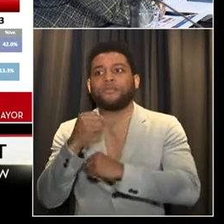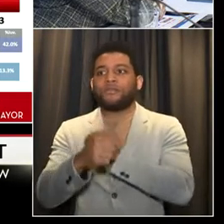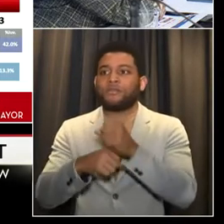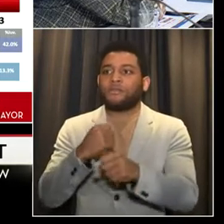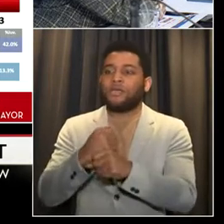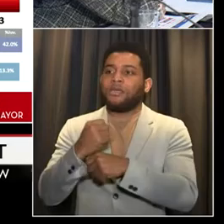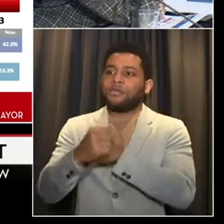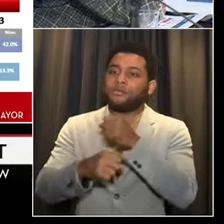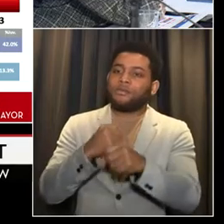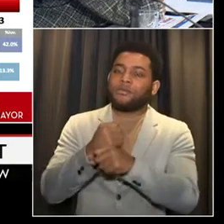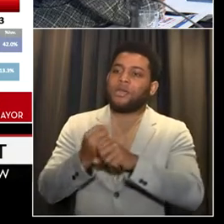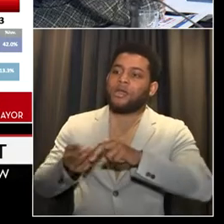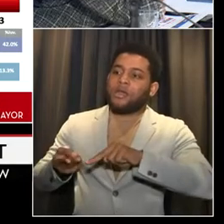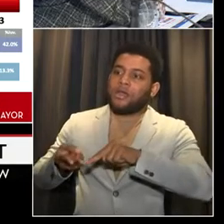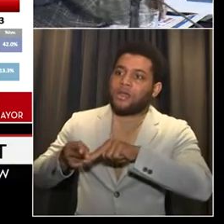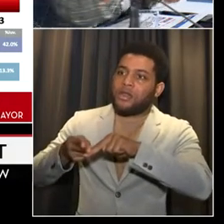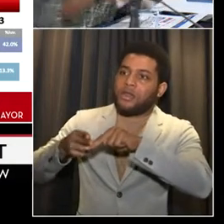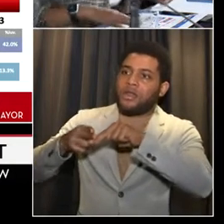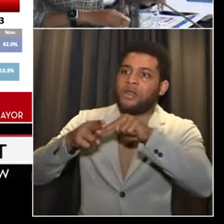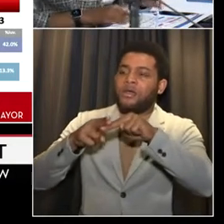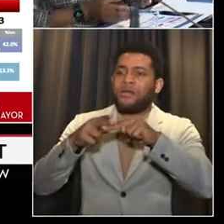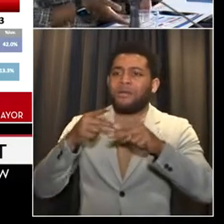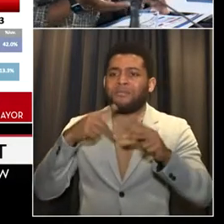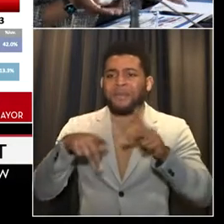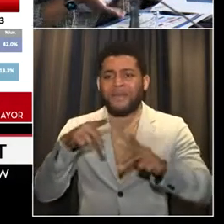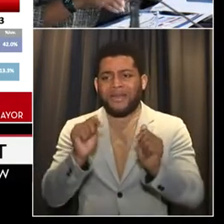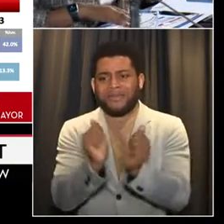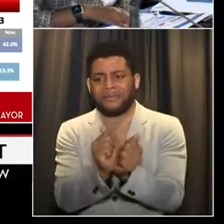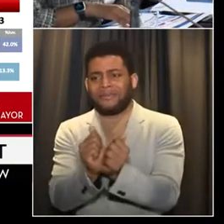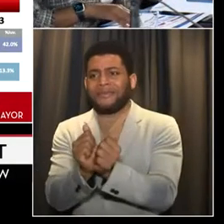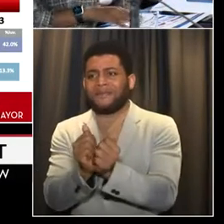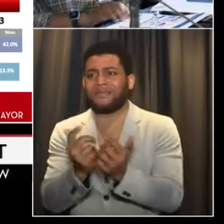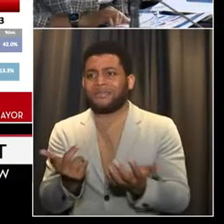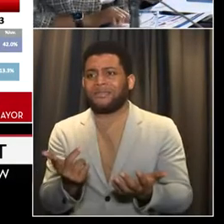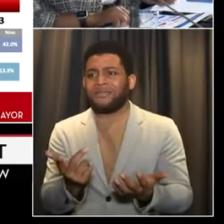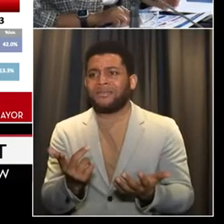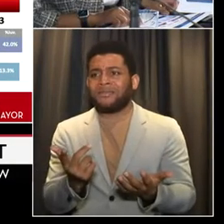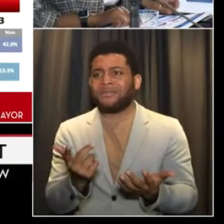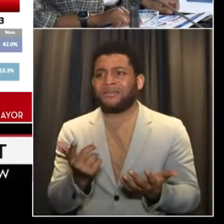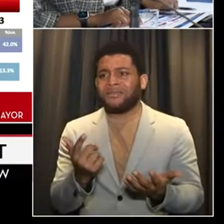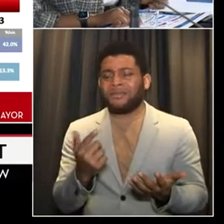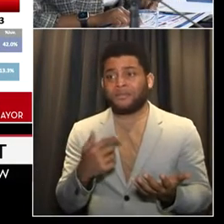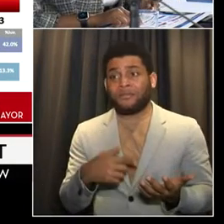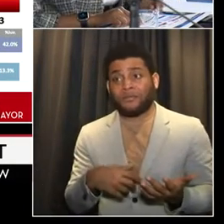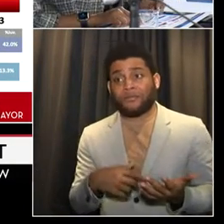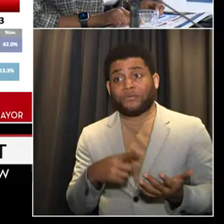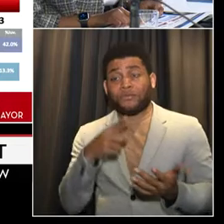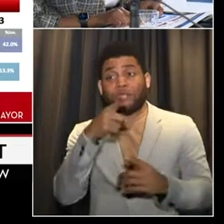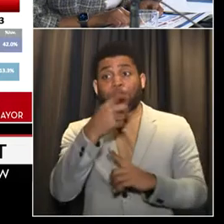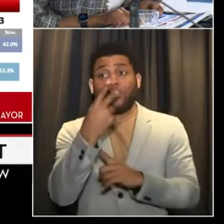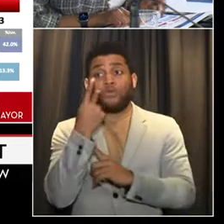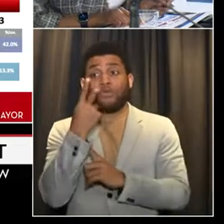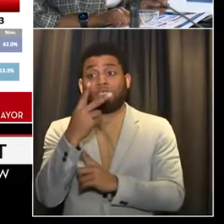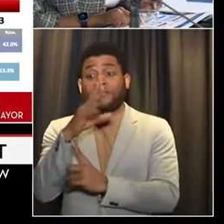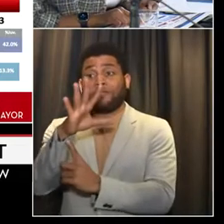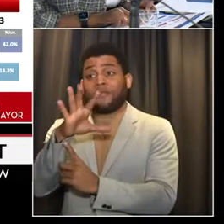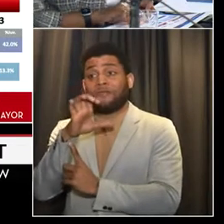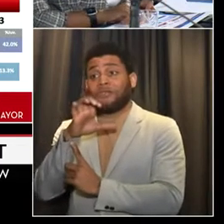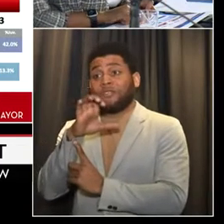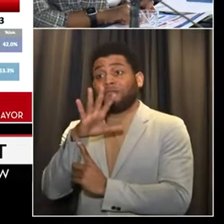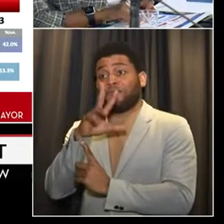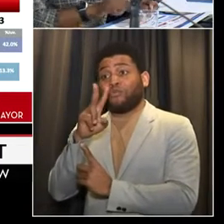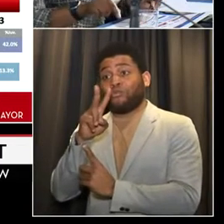people being arrested for violent crime. We ended last year, I have it here, I don't know why I'm looking, there, 552. In 2020, that number